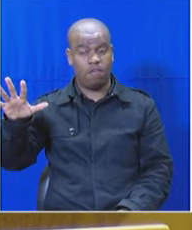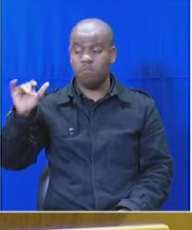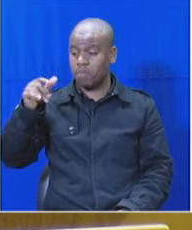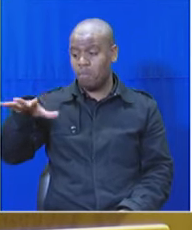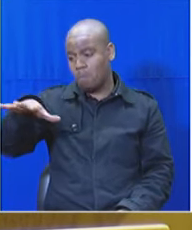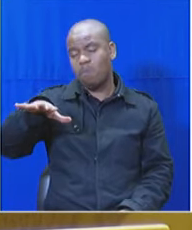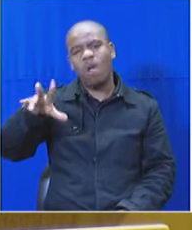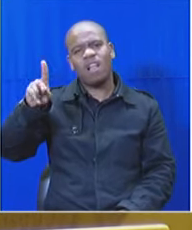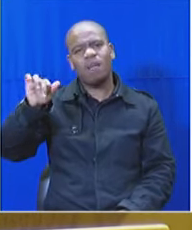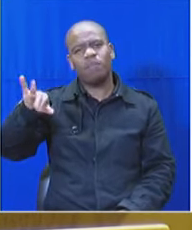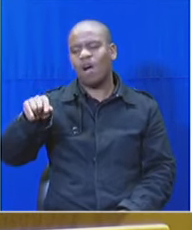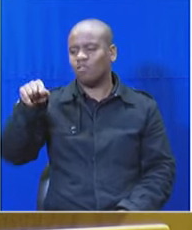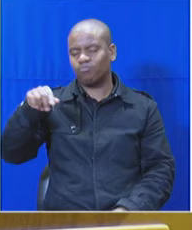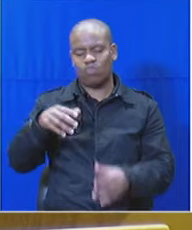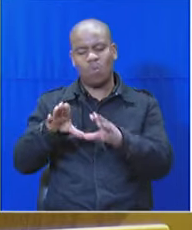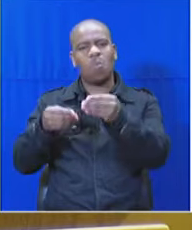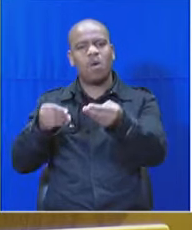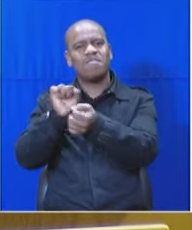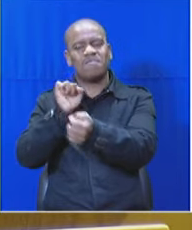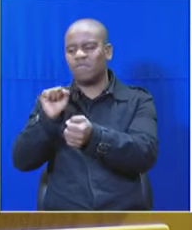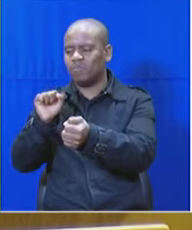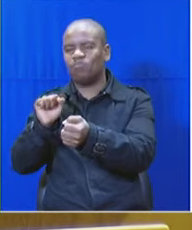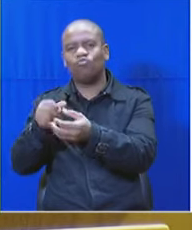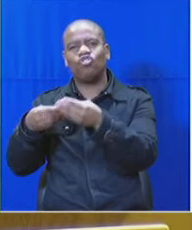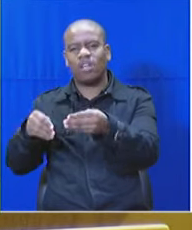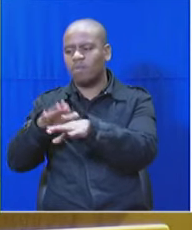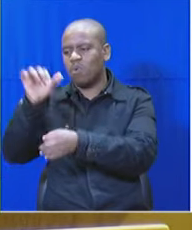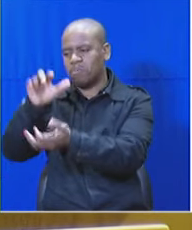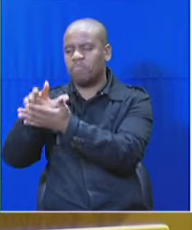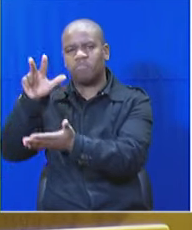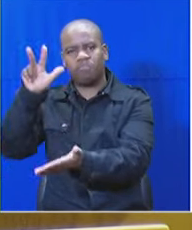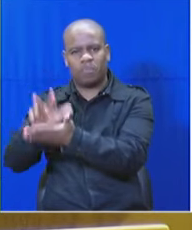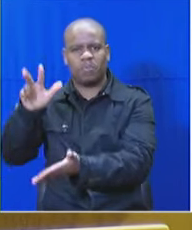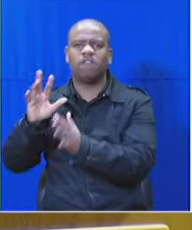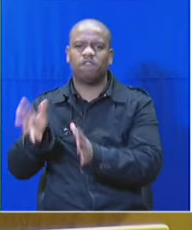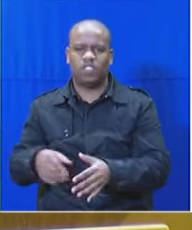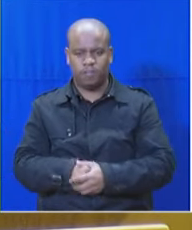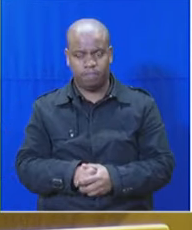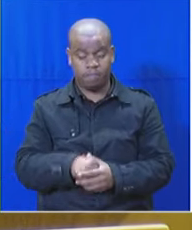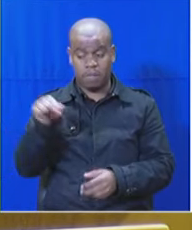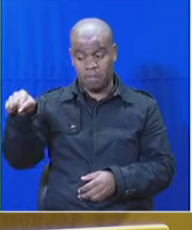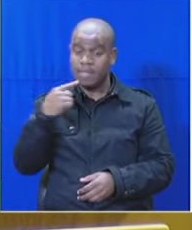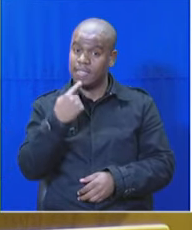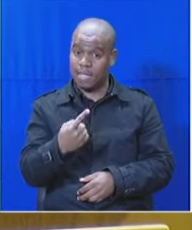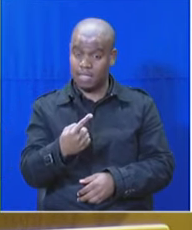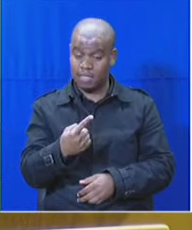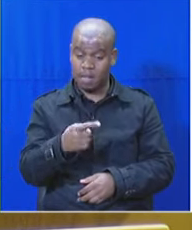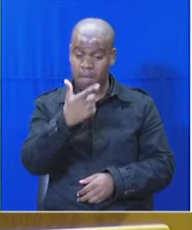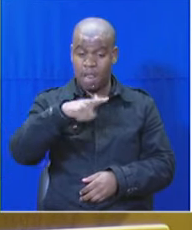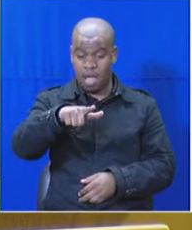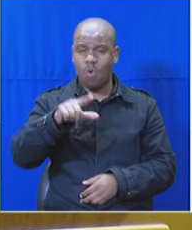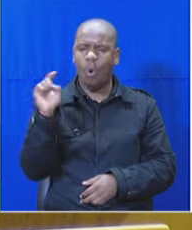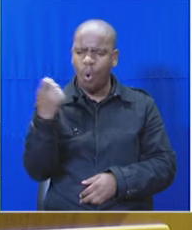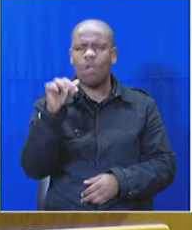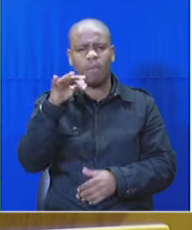of departure for this debate is that land must be shared among those who work it. That's our point